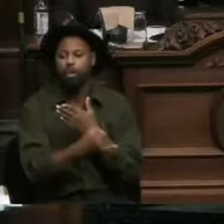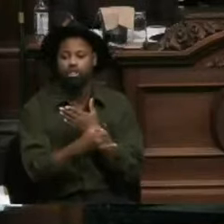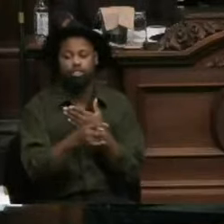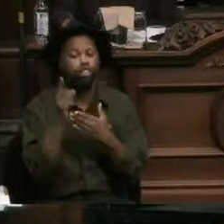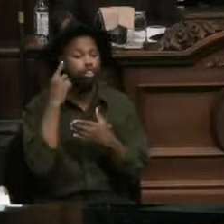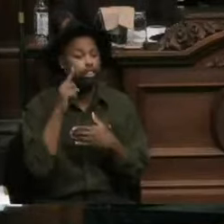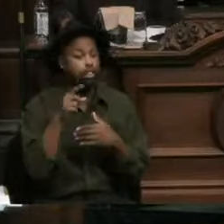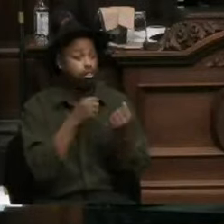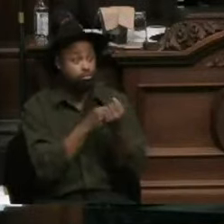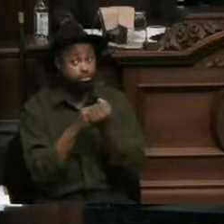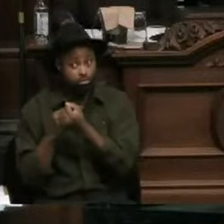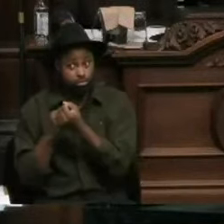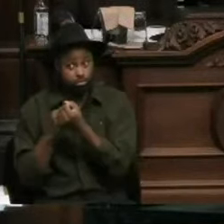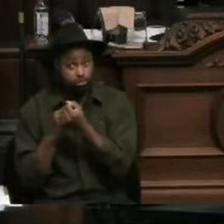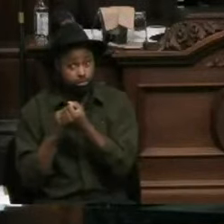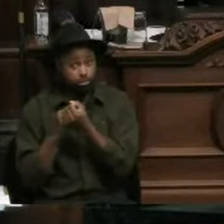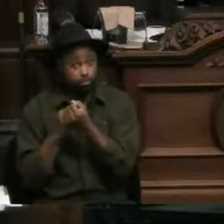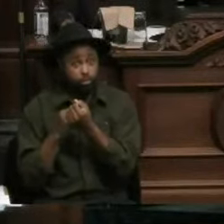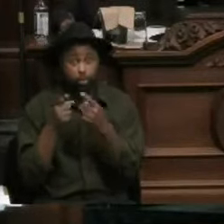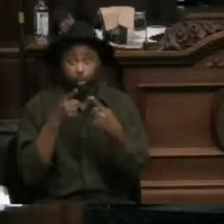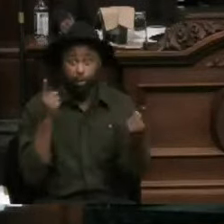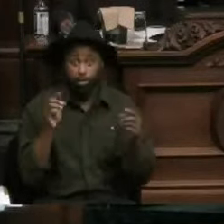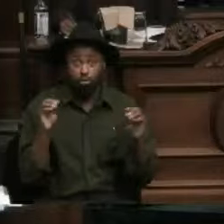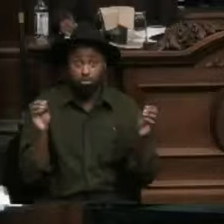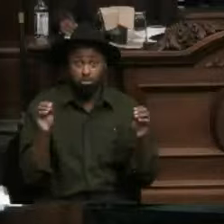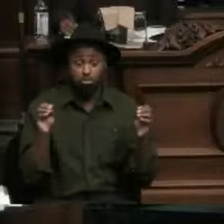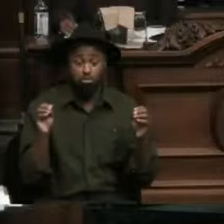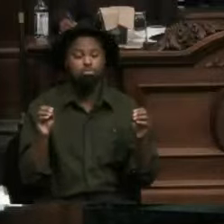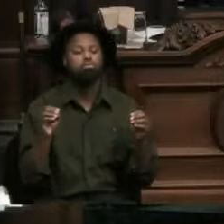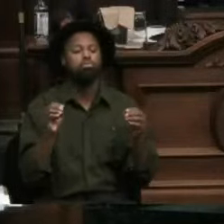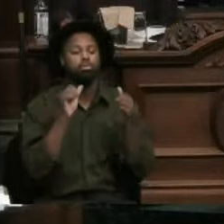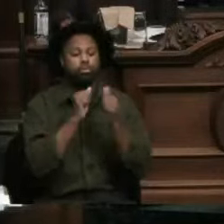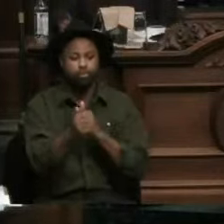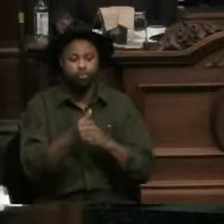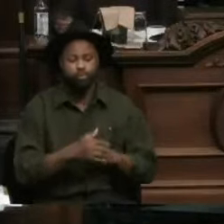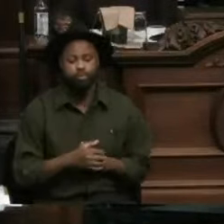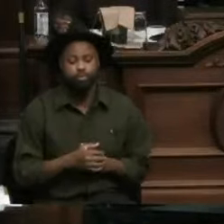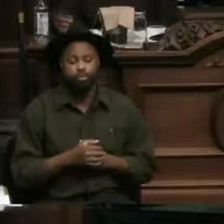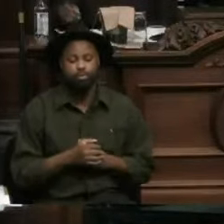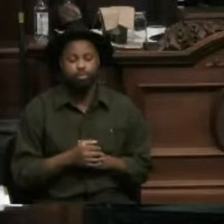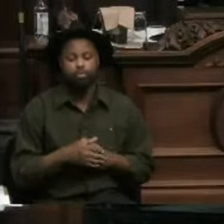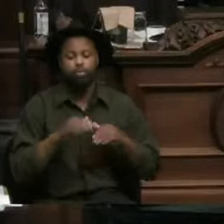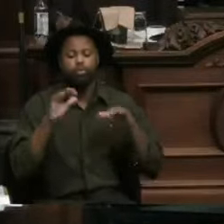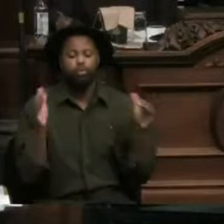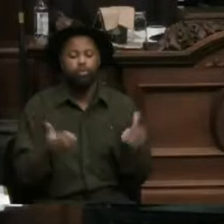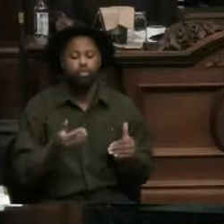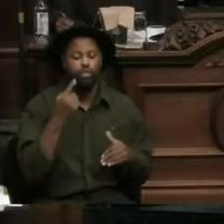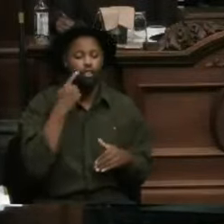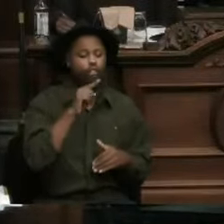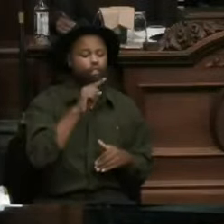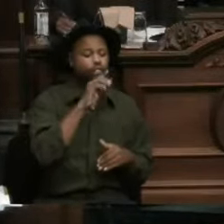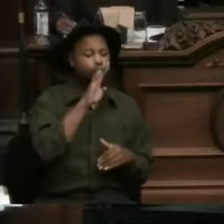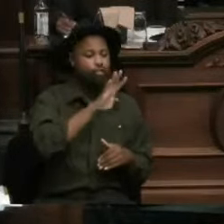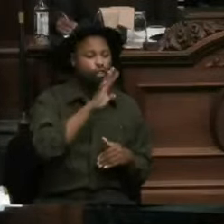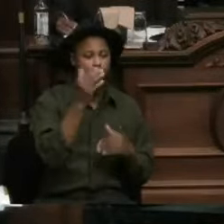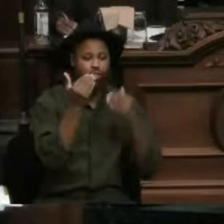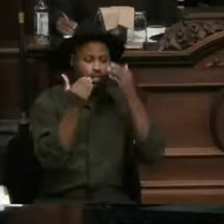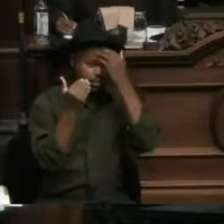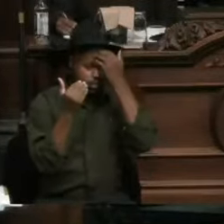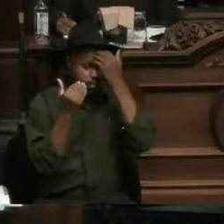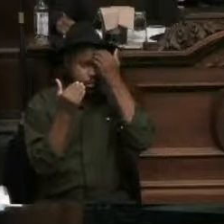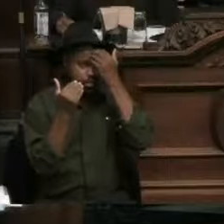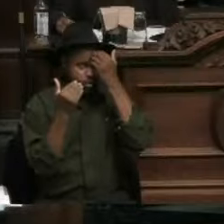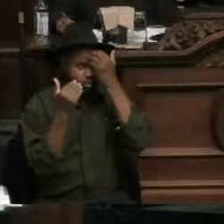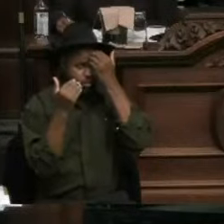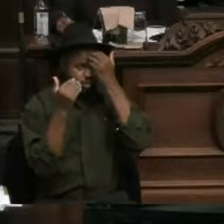Aye. Aye. Any opposed? Motion carries. Introductory number 415, authorizing an